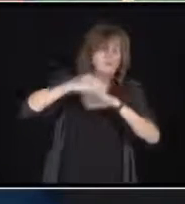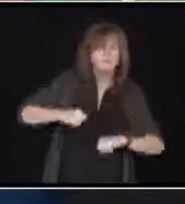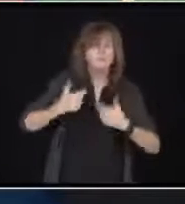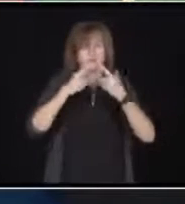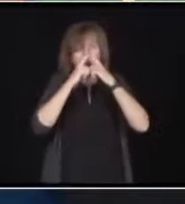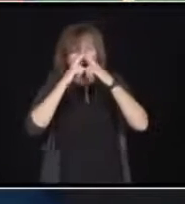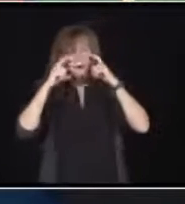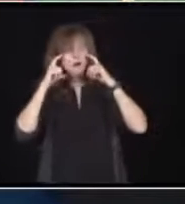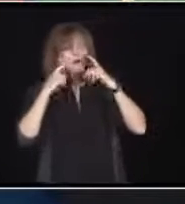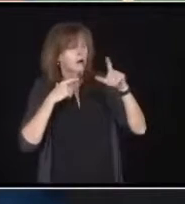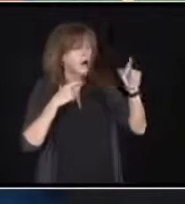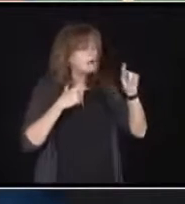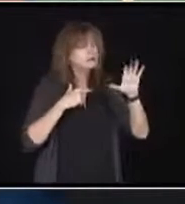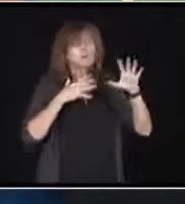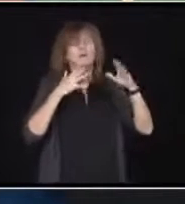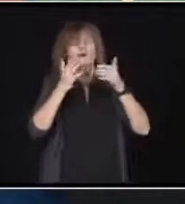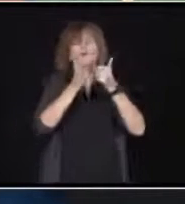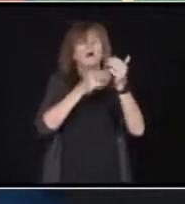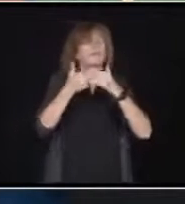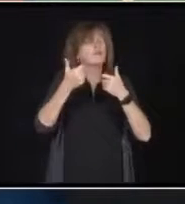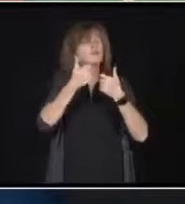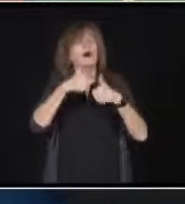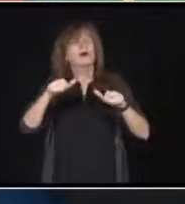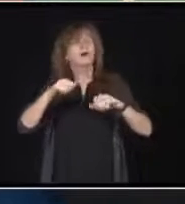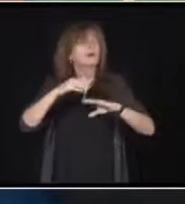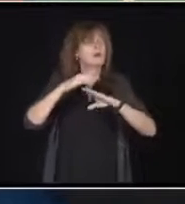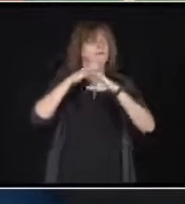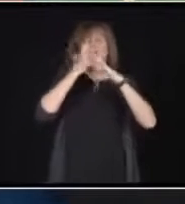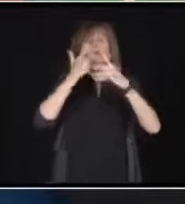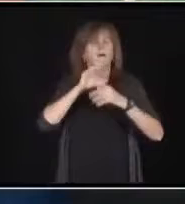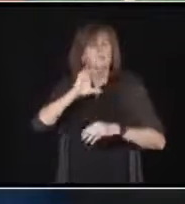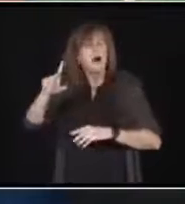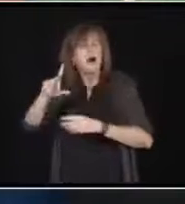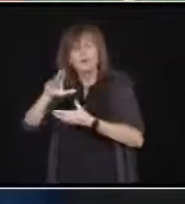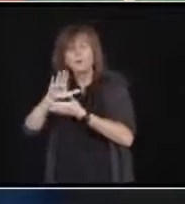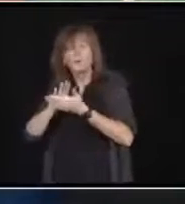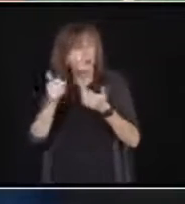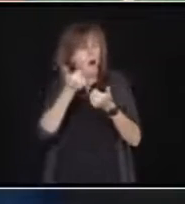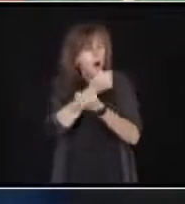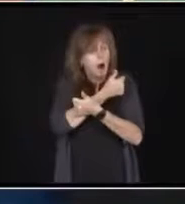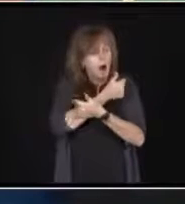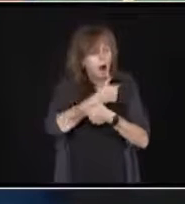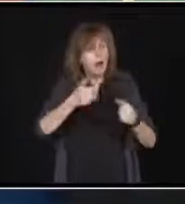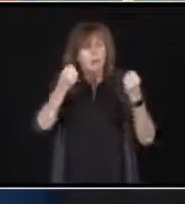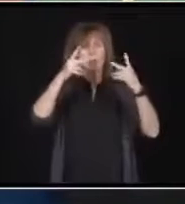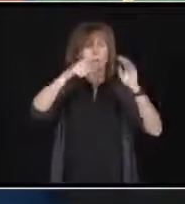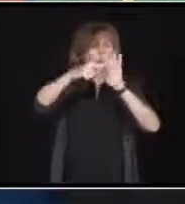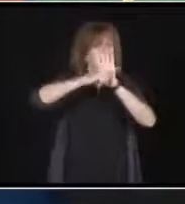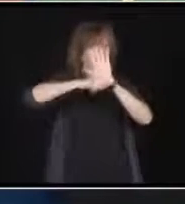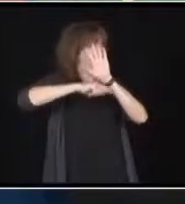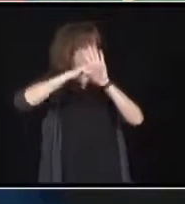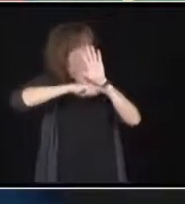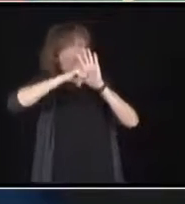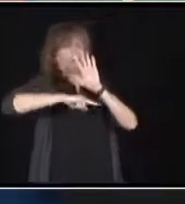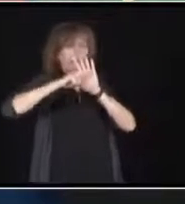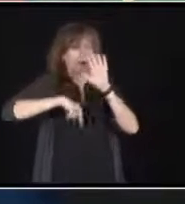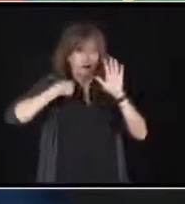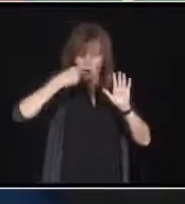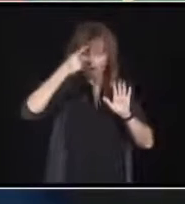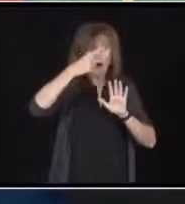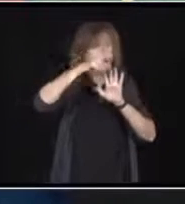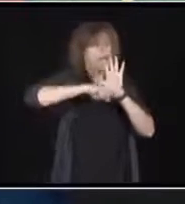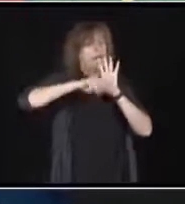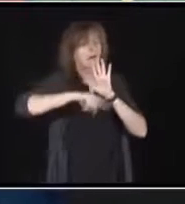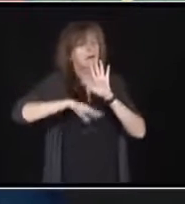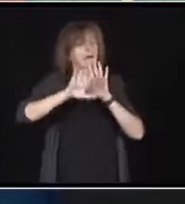it is, going back to school. You know, we had a lot of naysayers. I get the naysayers, but put it into perspective. We have